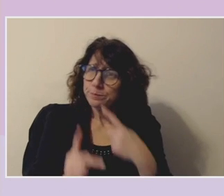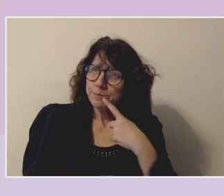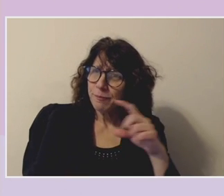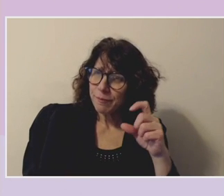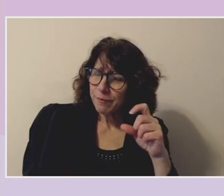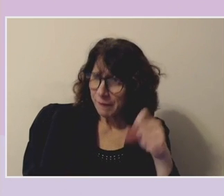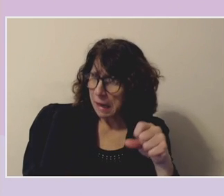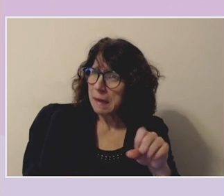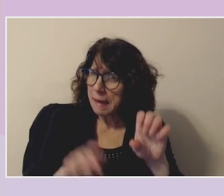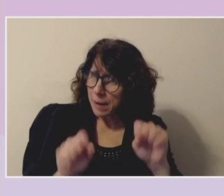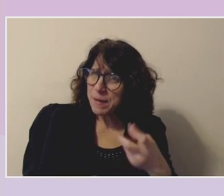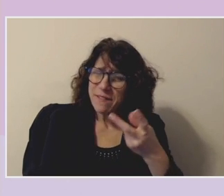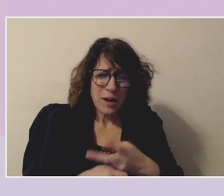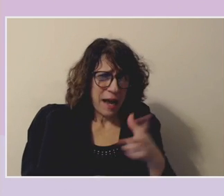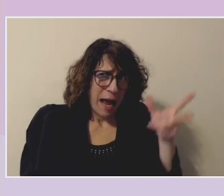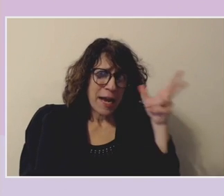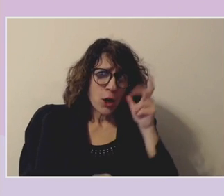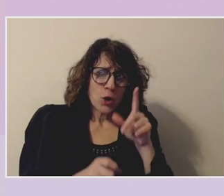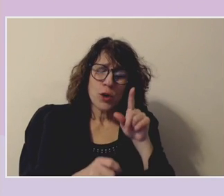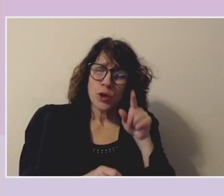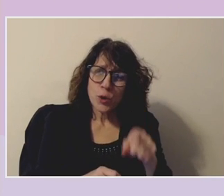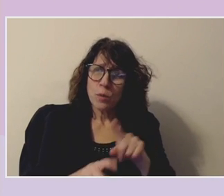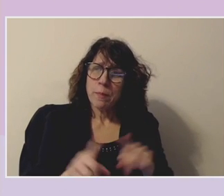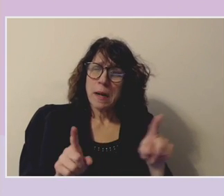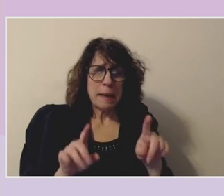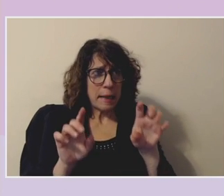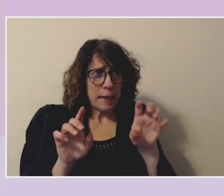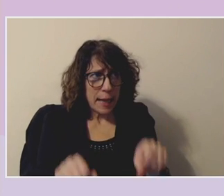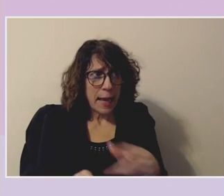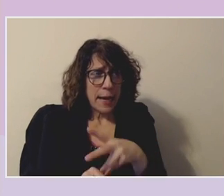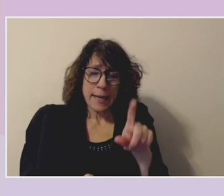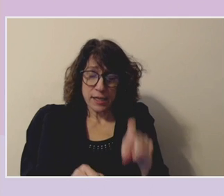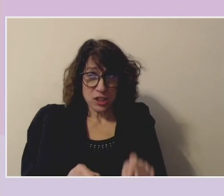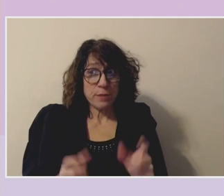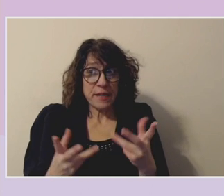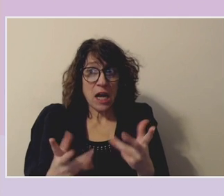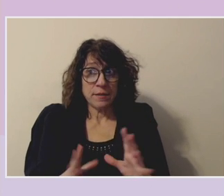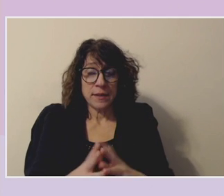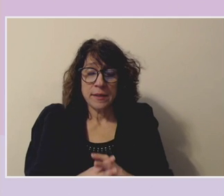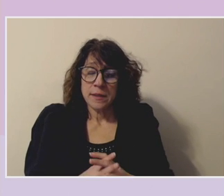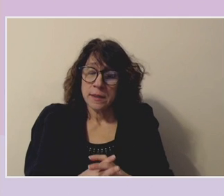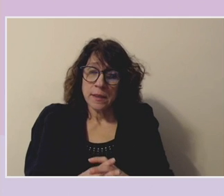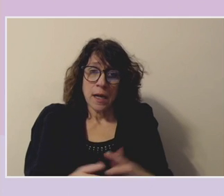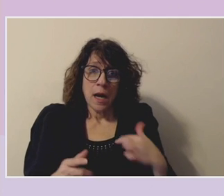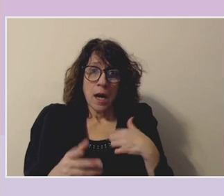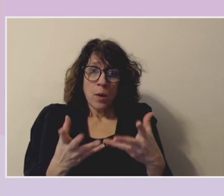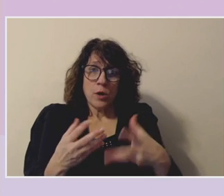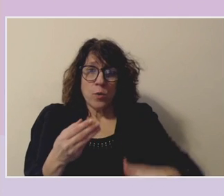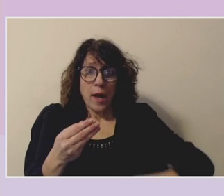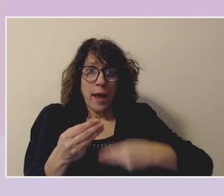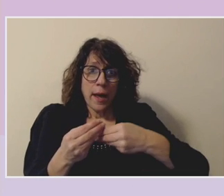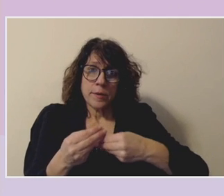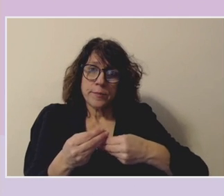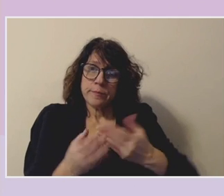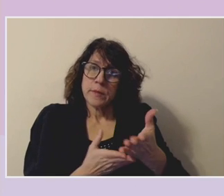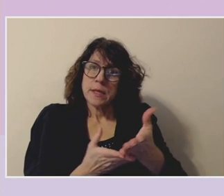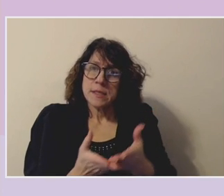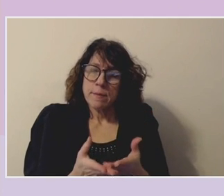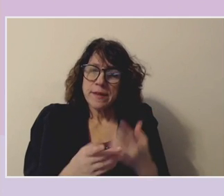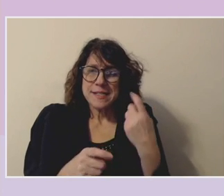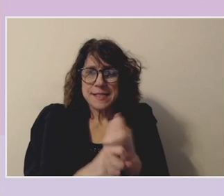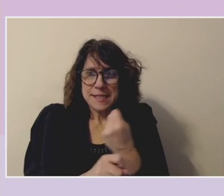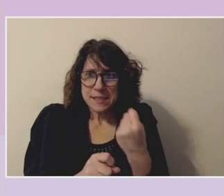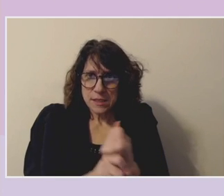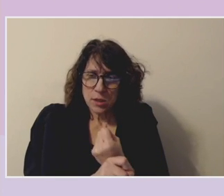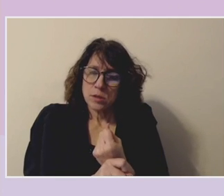difficult, I hear you, but it still can be and needs to be done. And I just want to add on to some of the statistics that